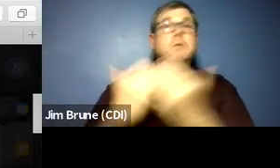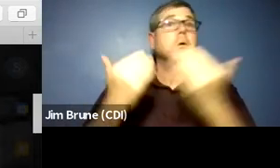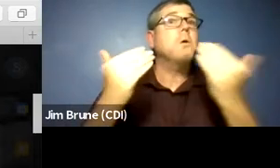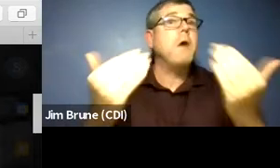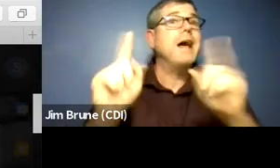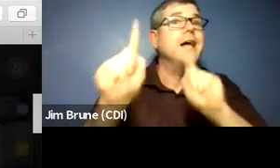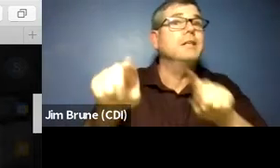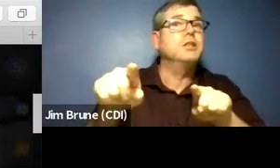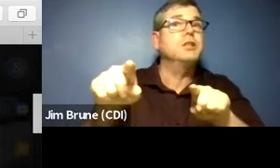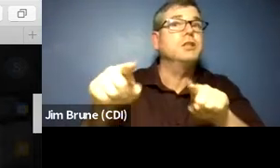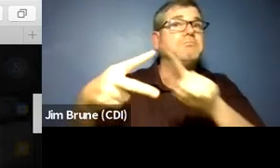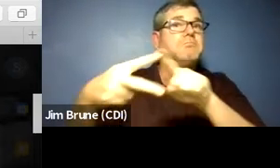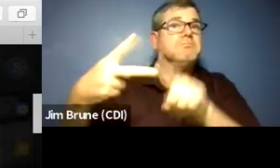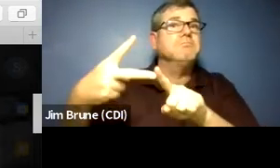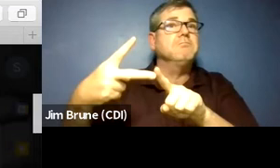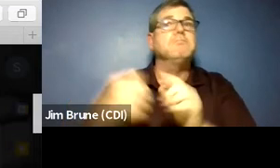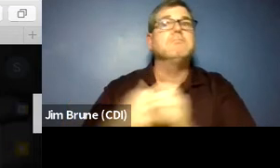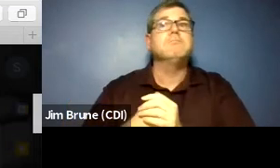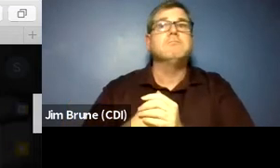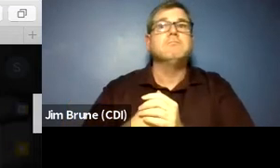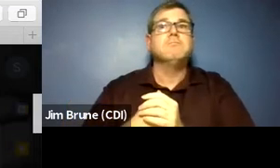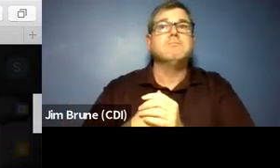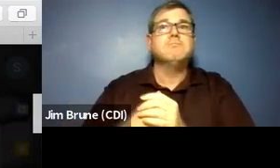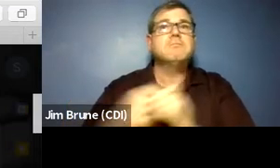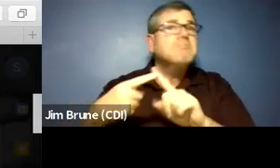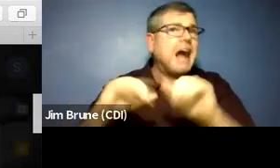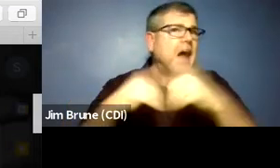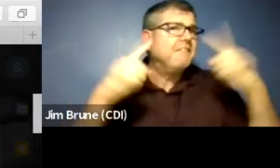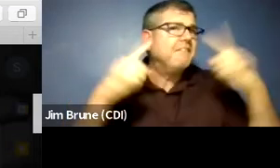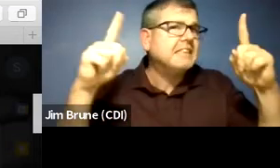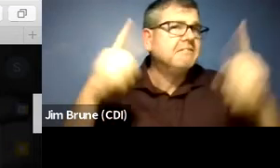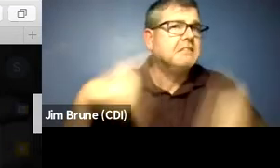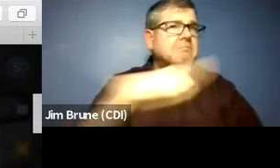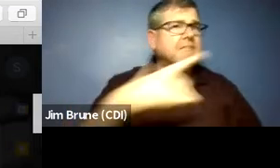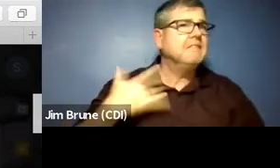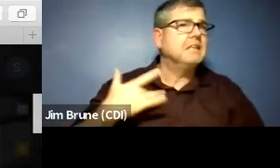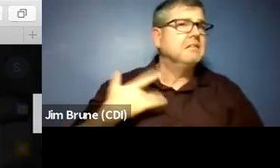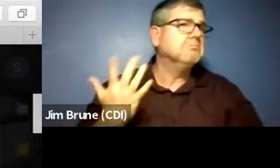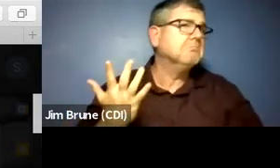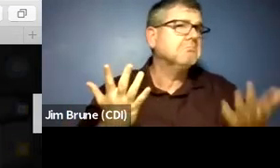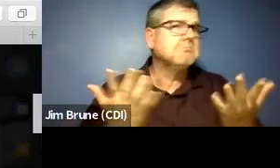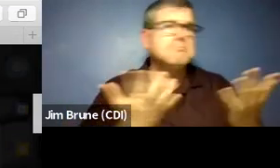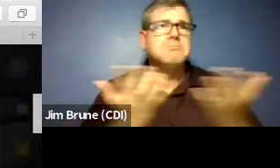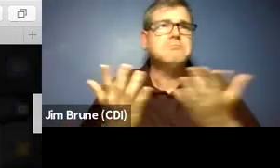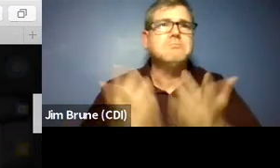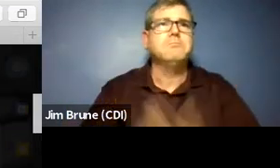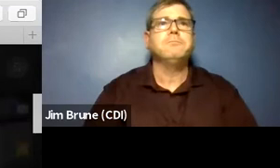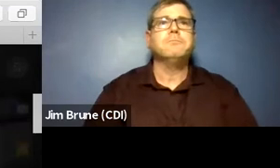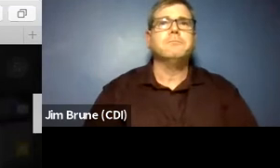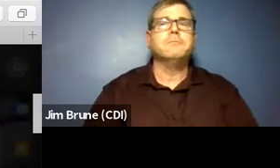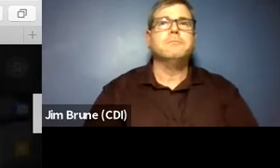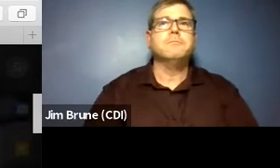vaccines 95%? How effective are they? 95%, 75%, 50%, or 25%?